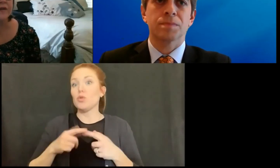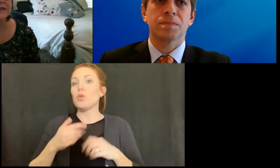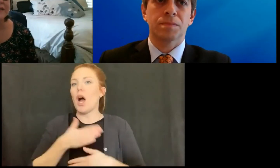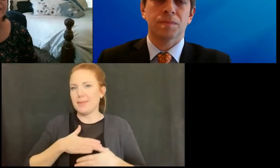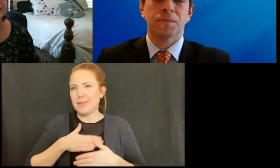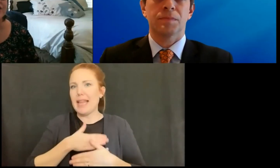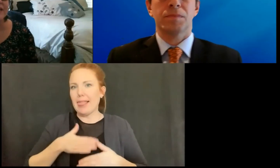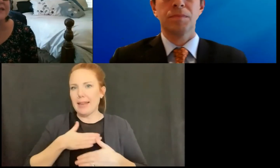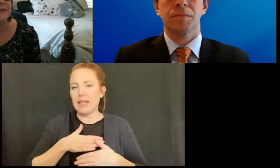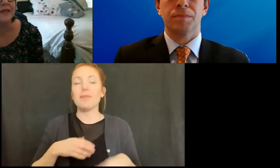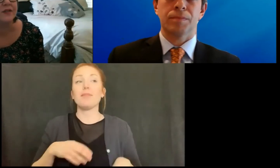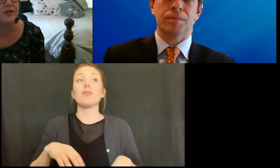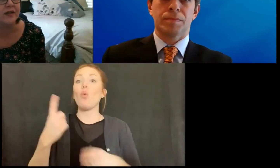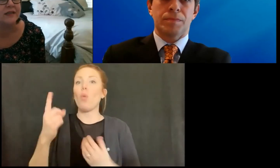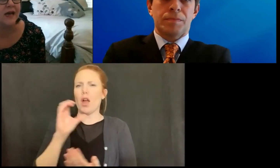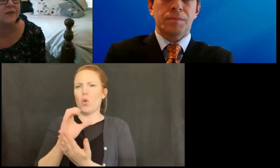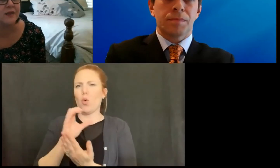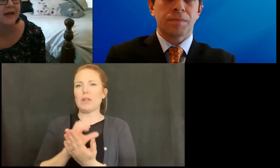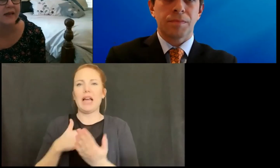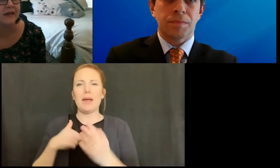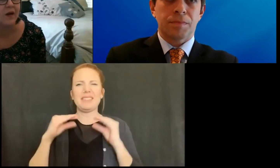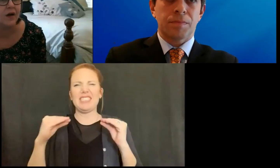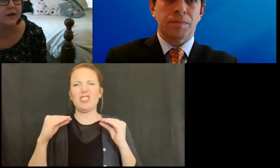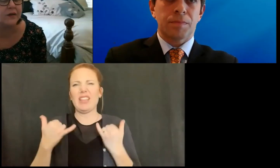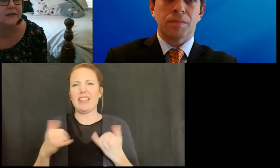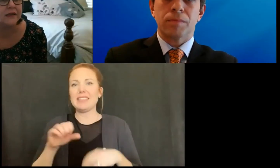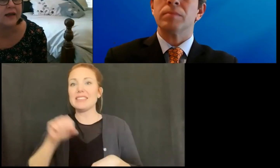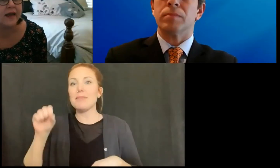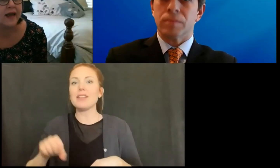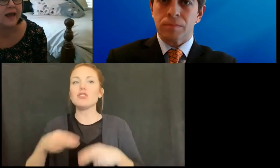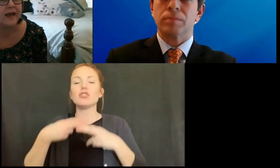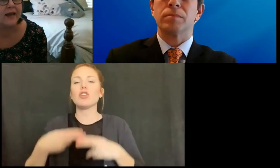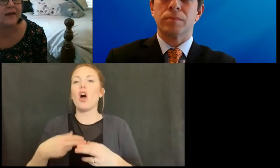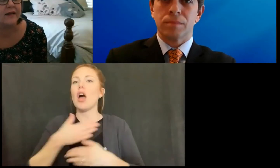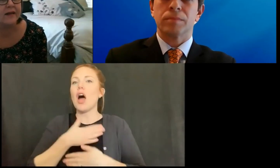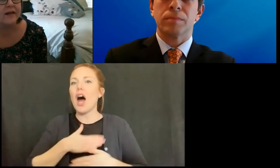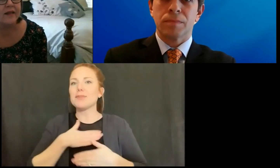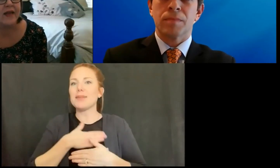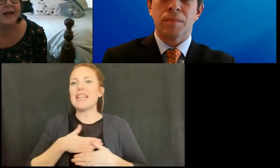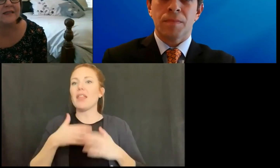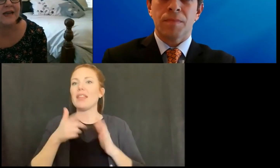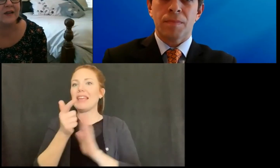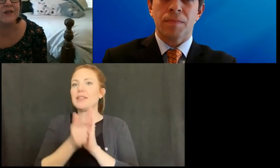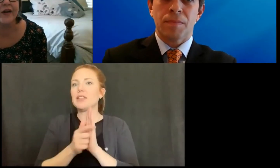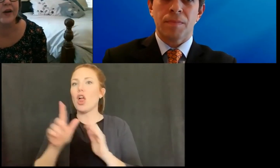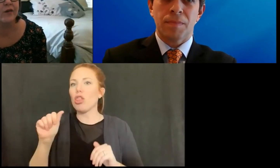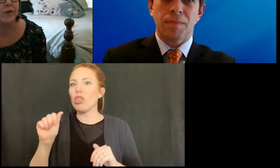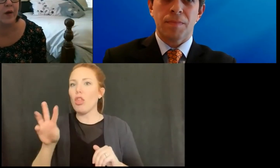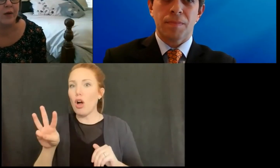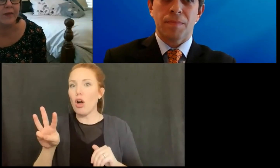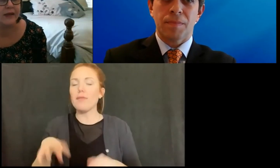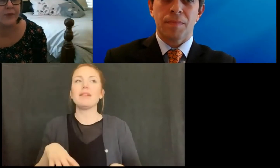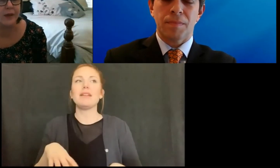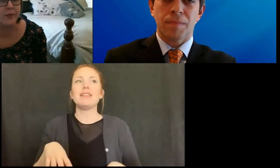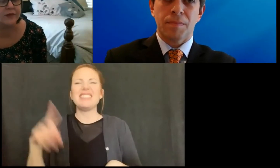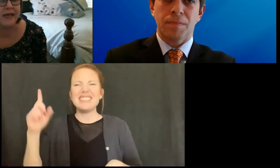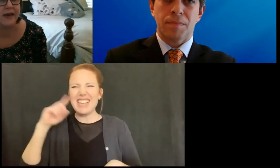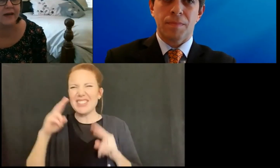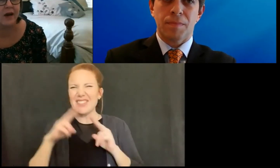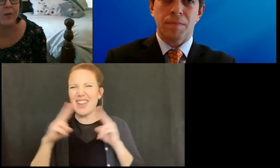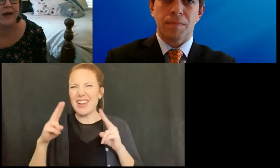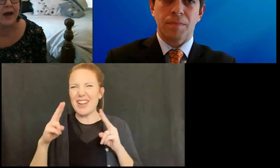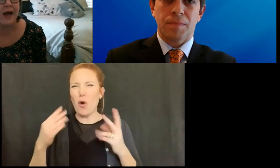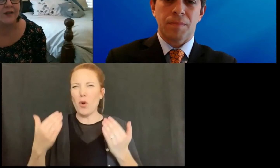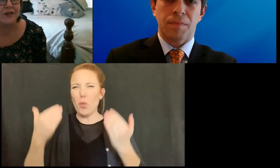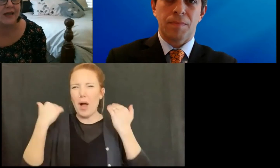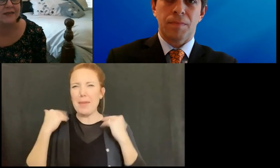of the courses I'm teaching this semester is hospitality law. Mm, And that sounds very overwhelming. And people say,